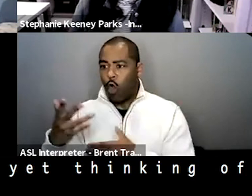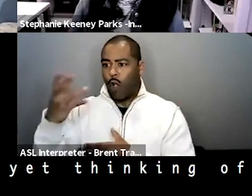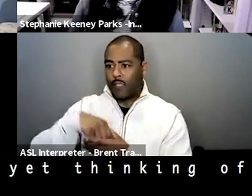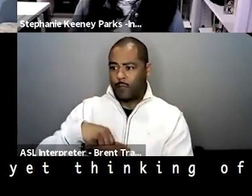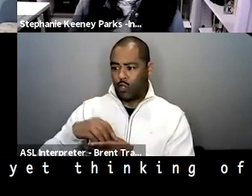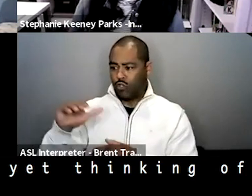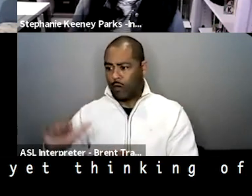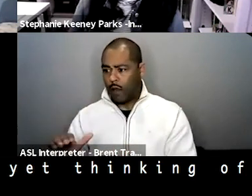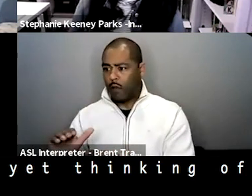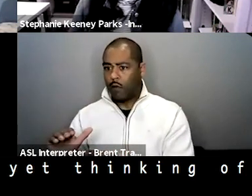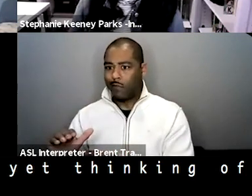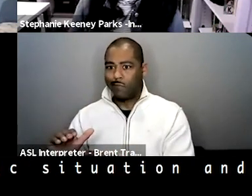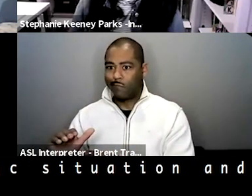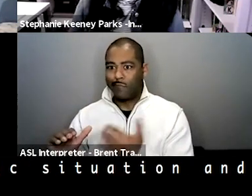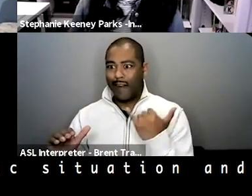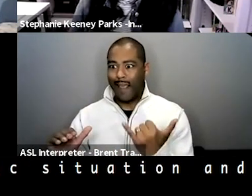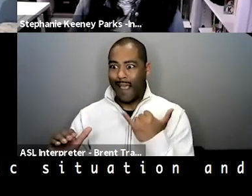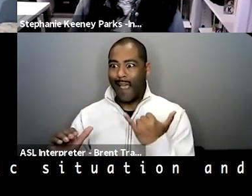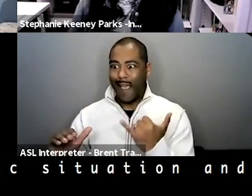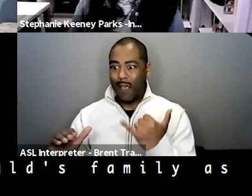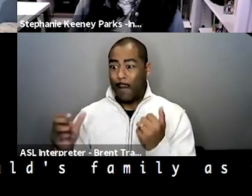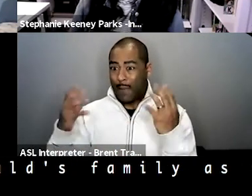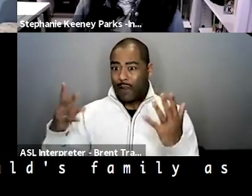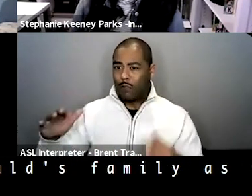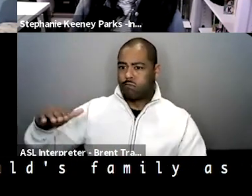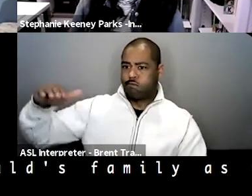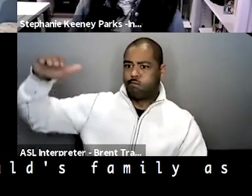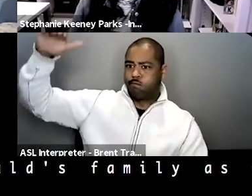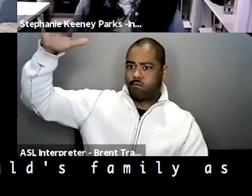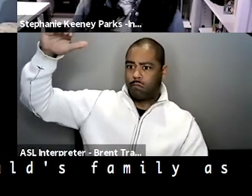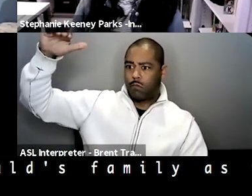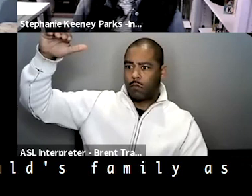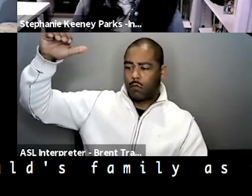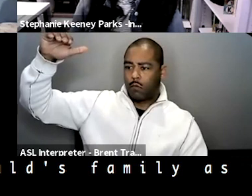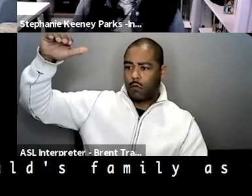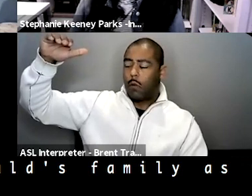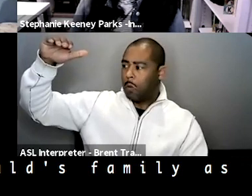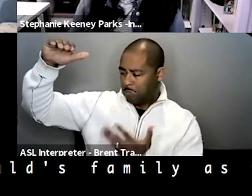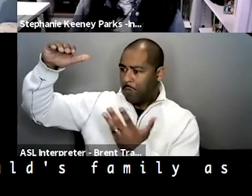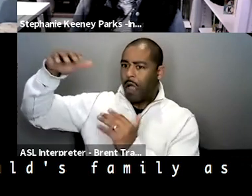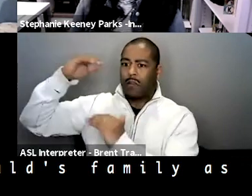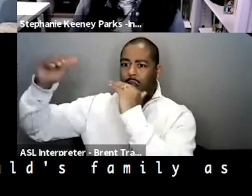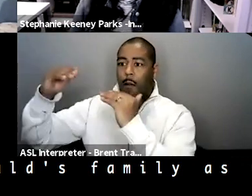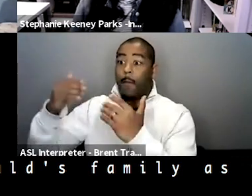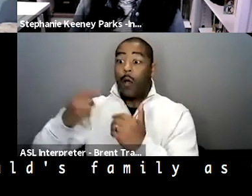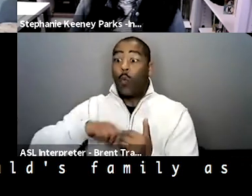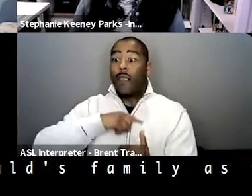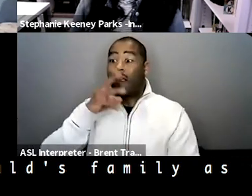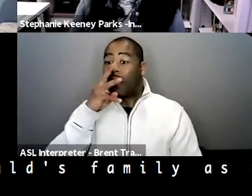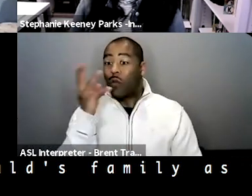situation, but we're not yet thinking about it as a geriatric situation. And we need to. Part of it is